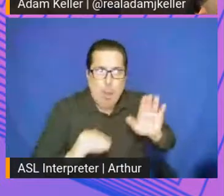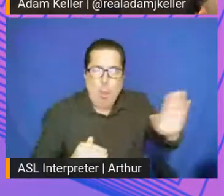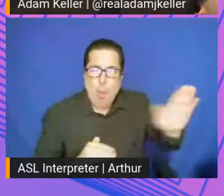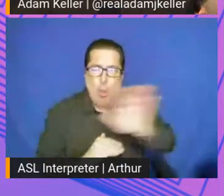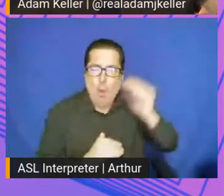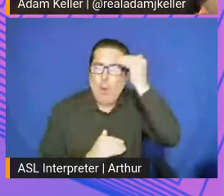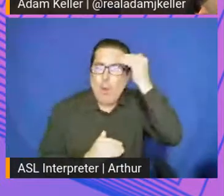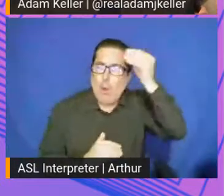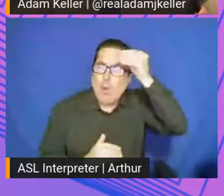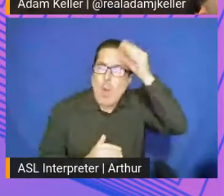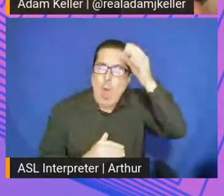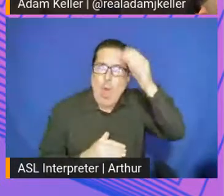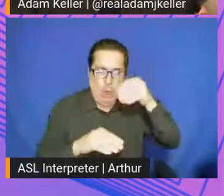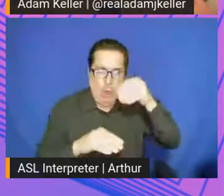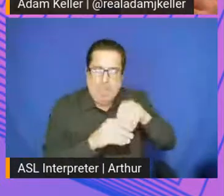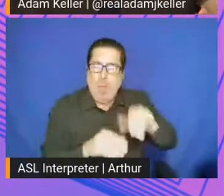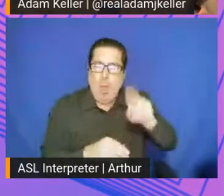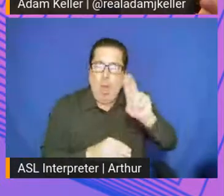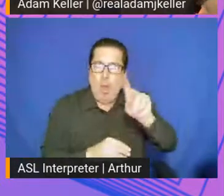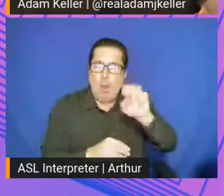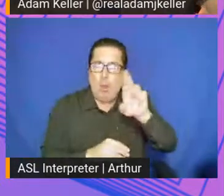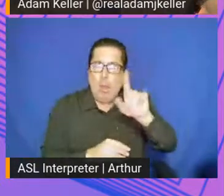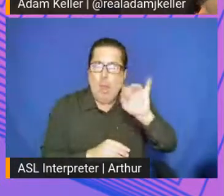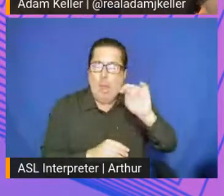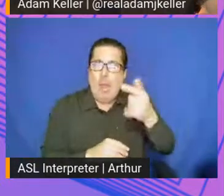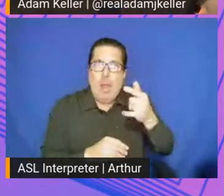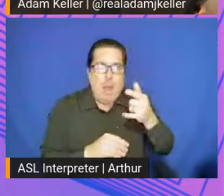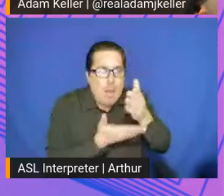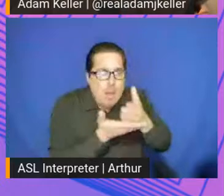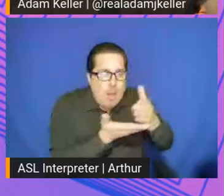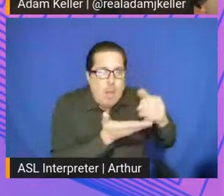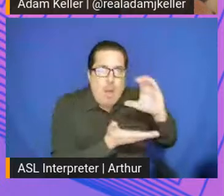the underlying components and resources that are going to be built?